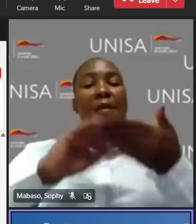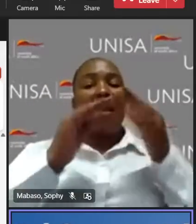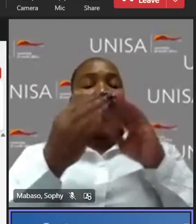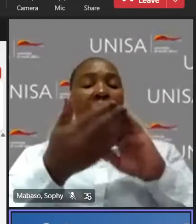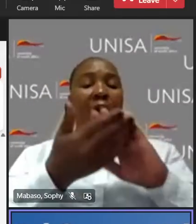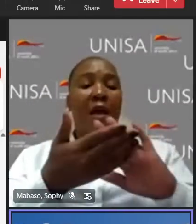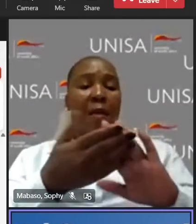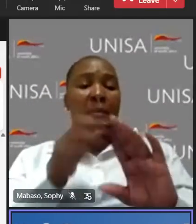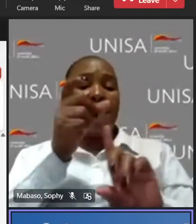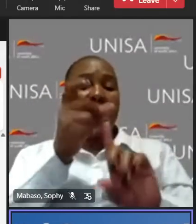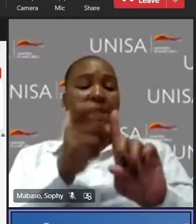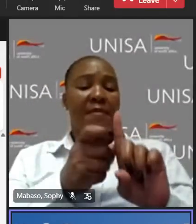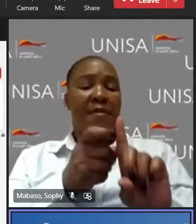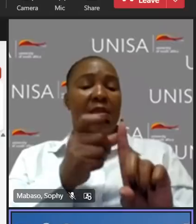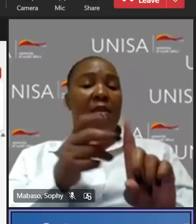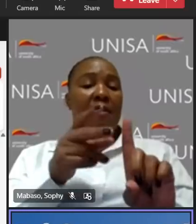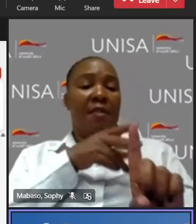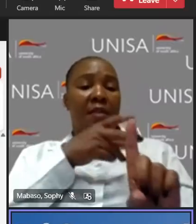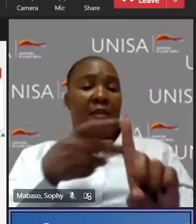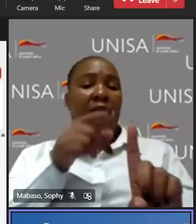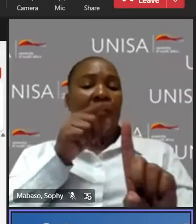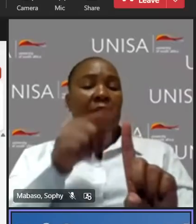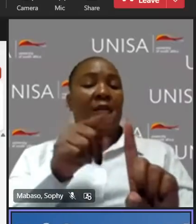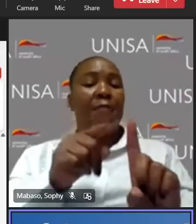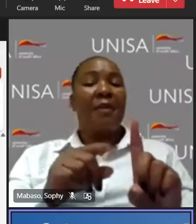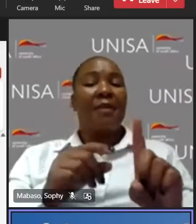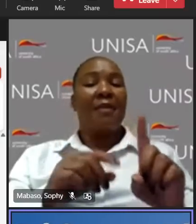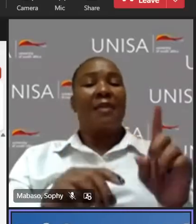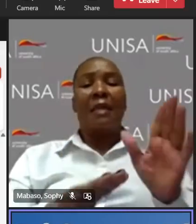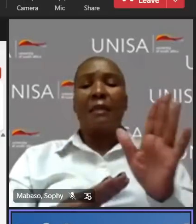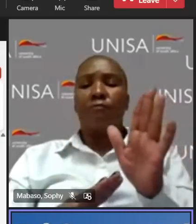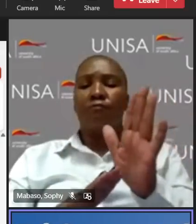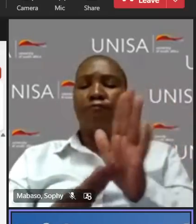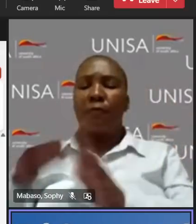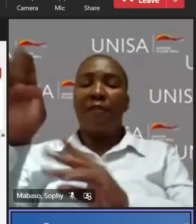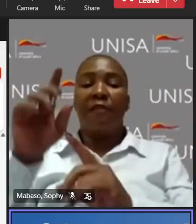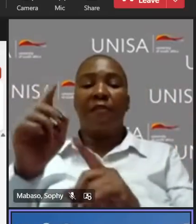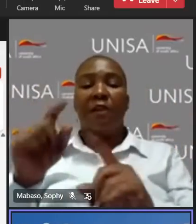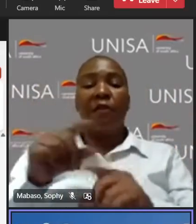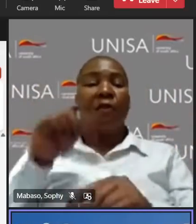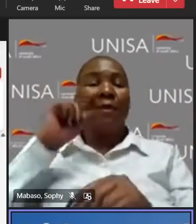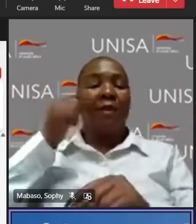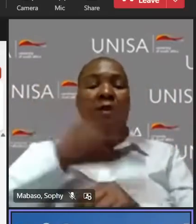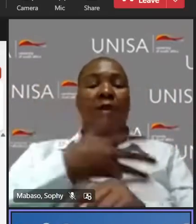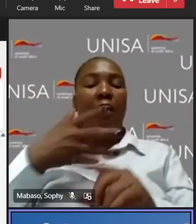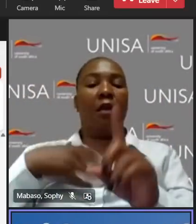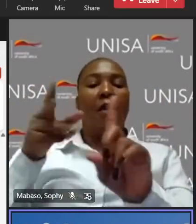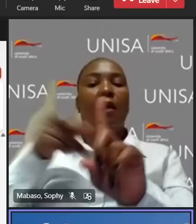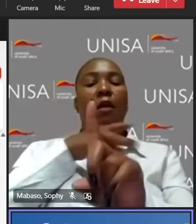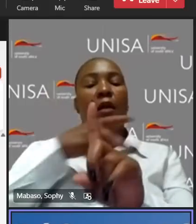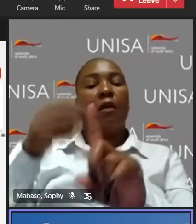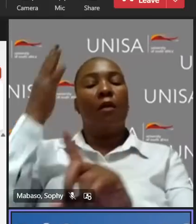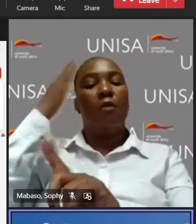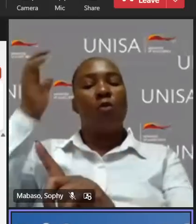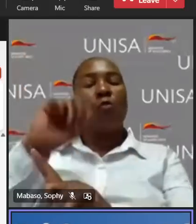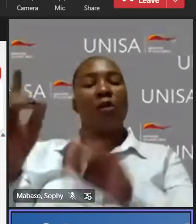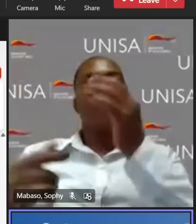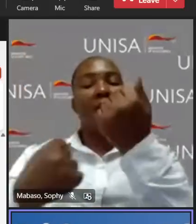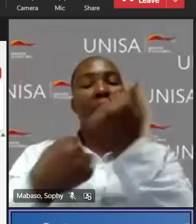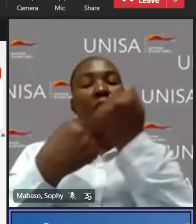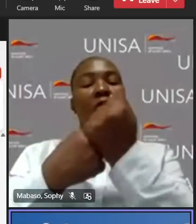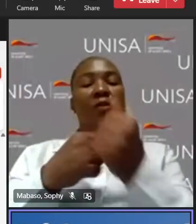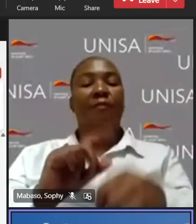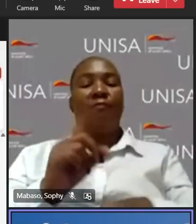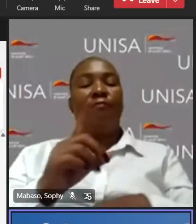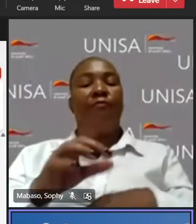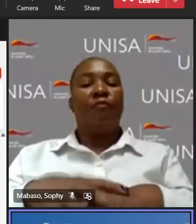but also if they are a survivor of this GBV, that they know what support there is. We